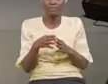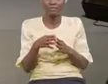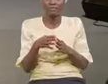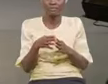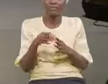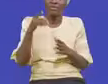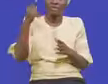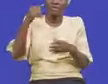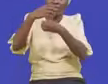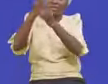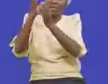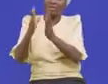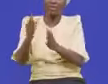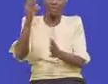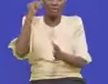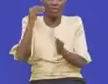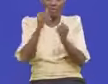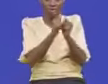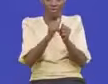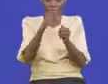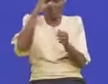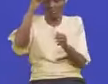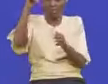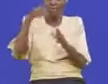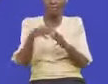creator was what is wala likpli